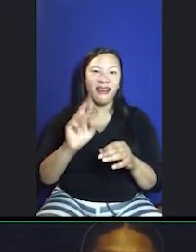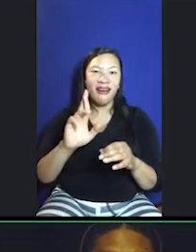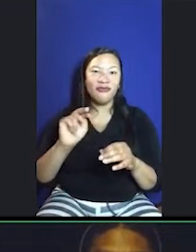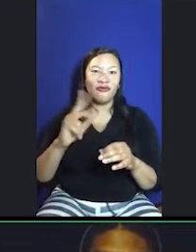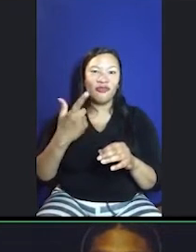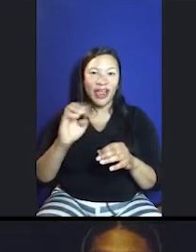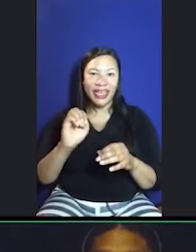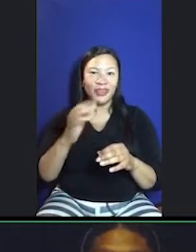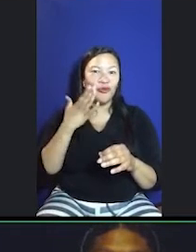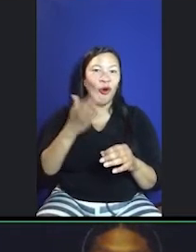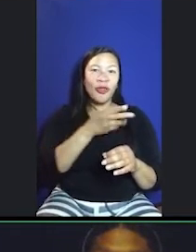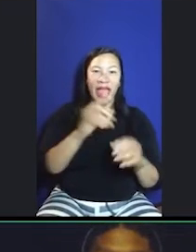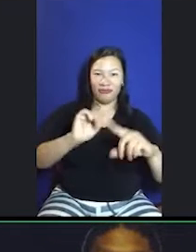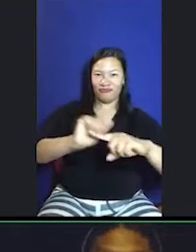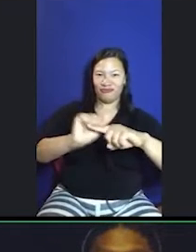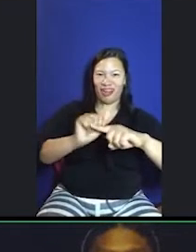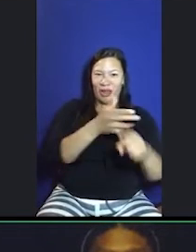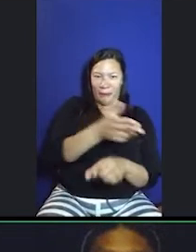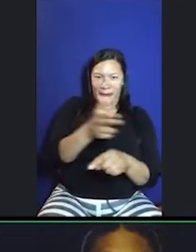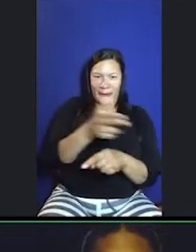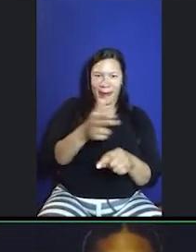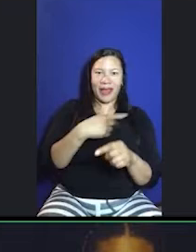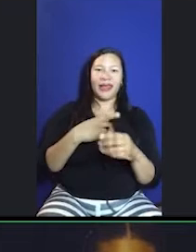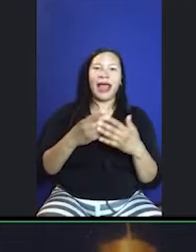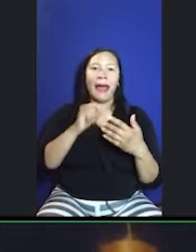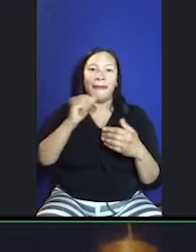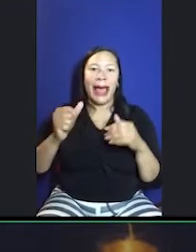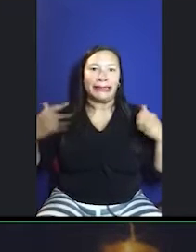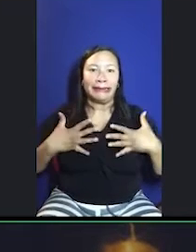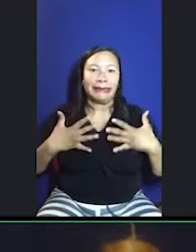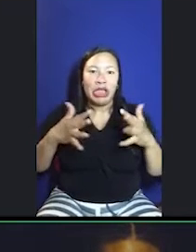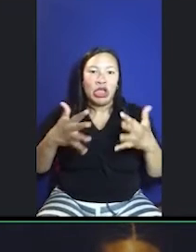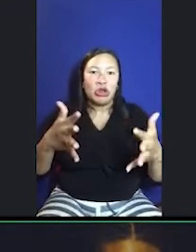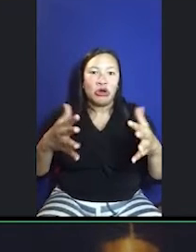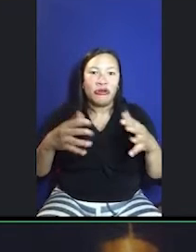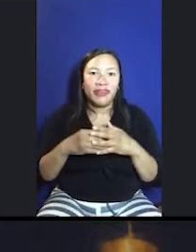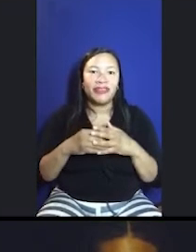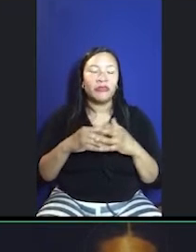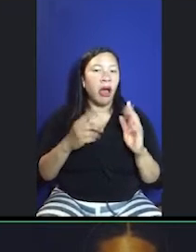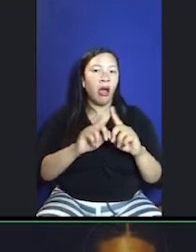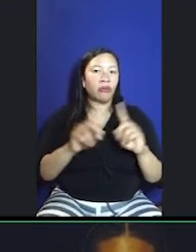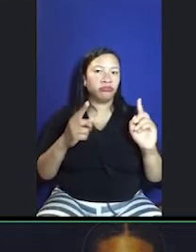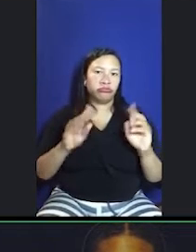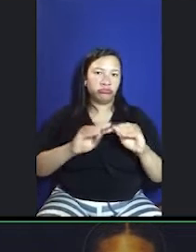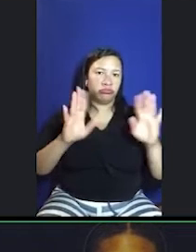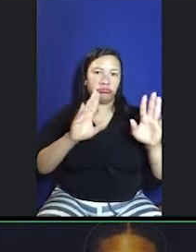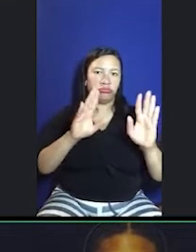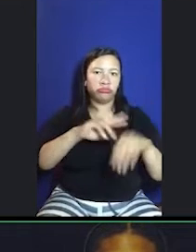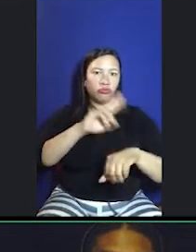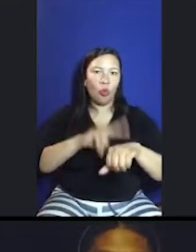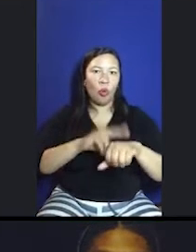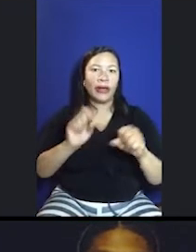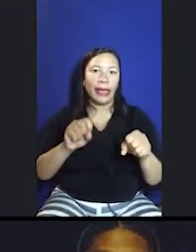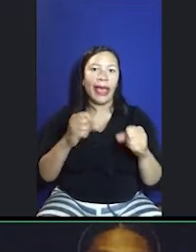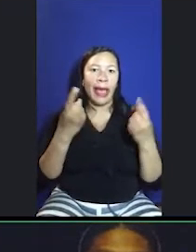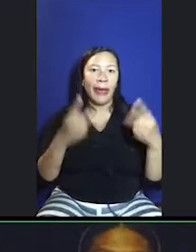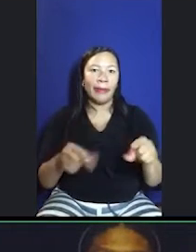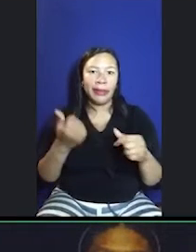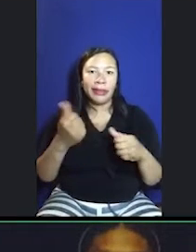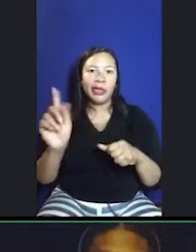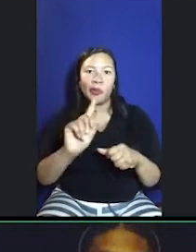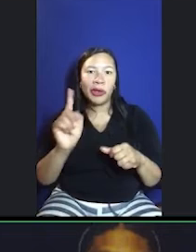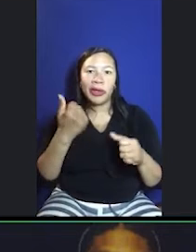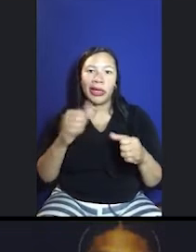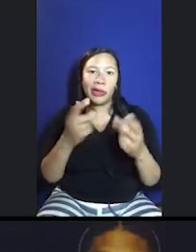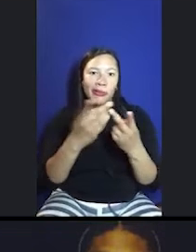anything, but just to Hmm. show it can happen anywhere, any place, right? That was pretty cool. But I would say